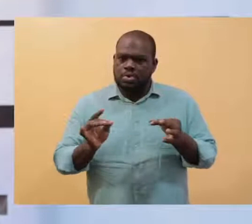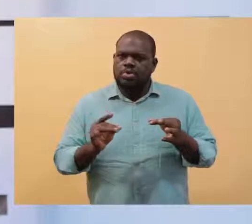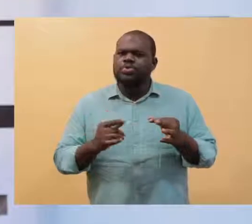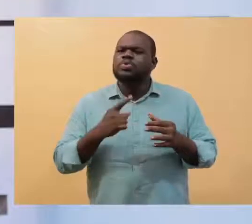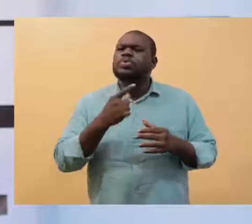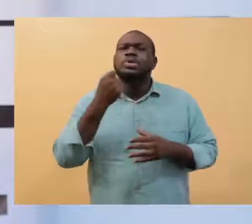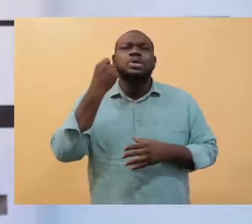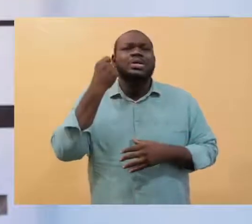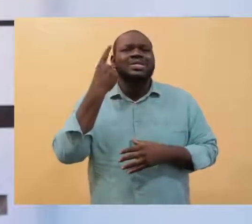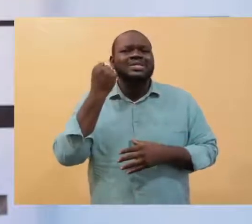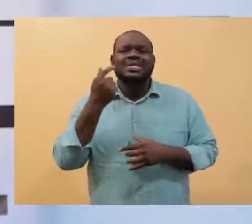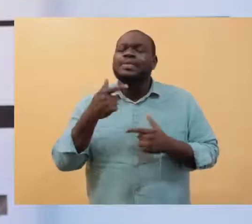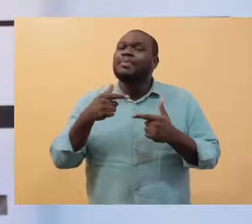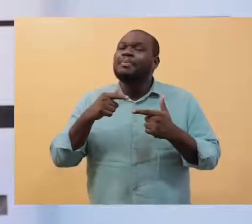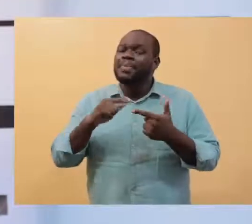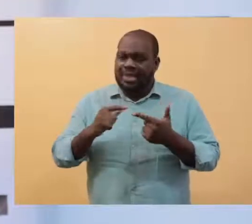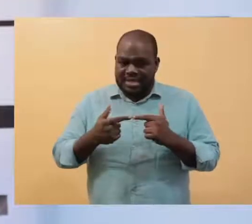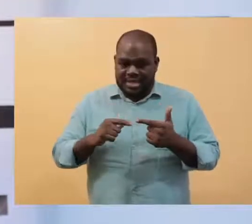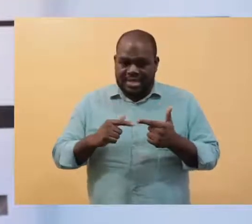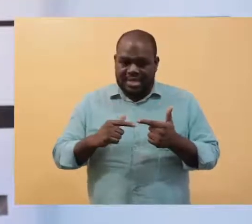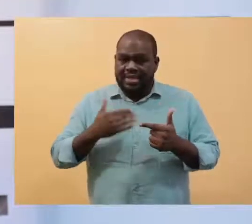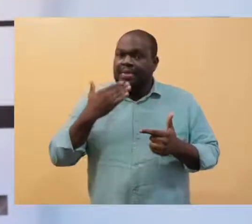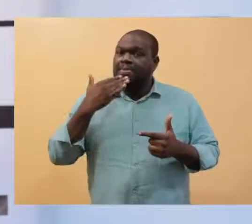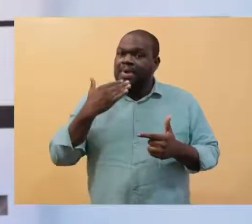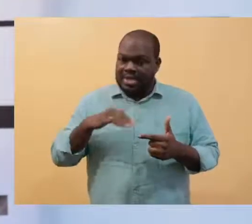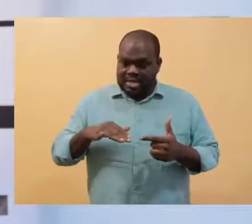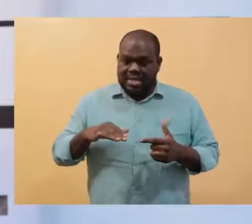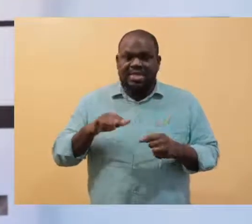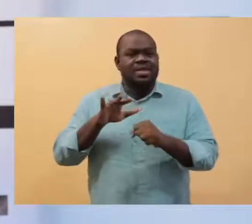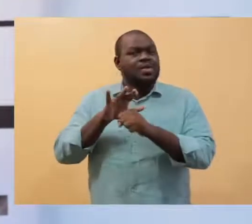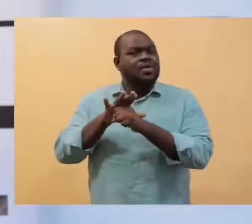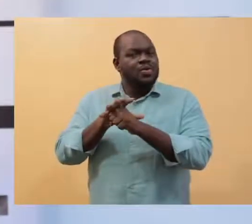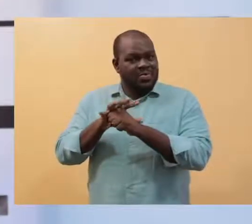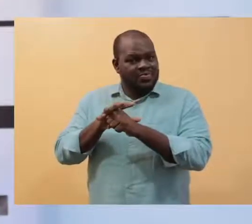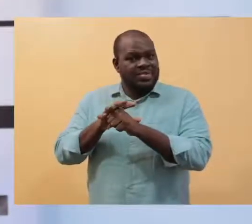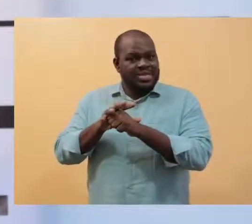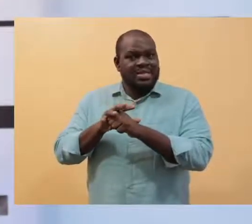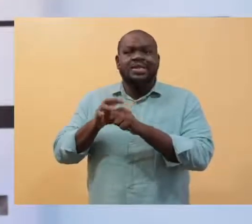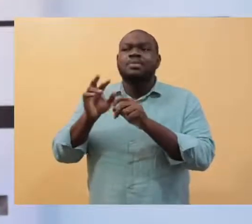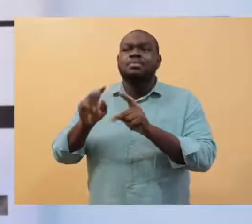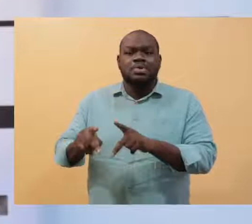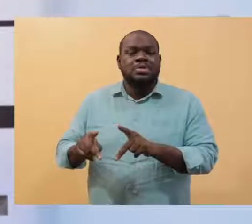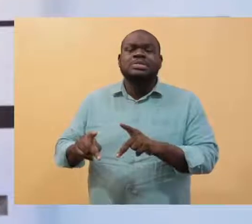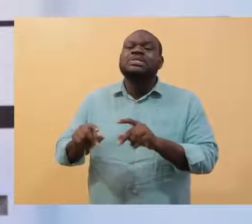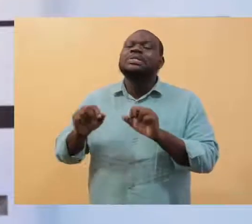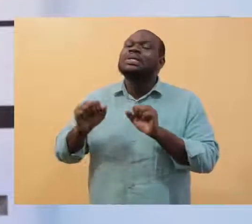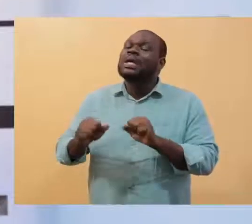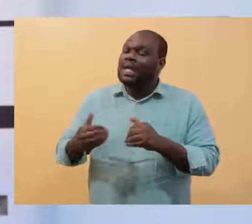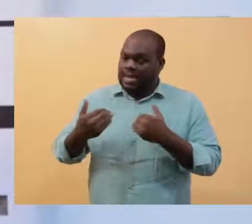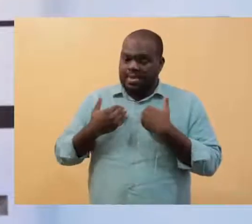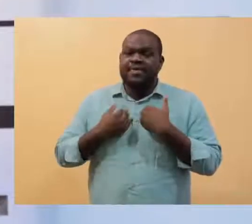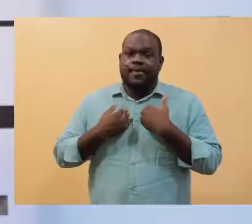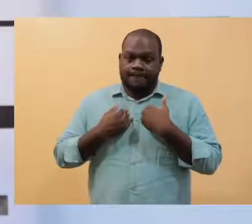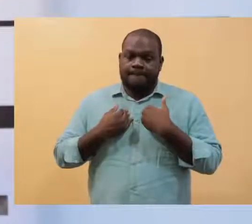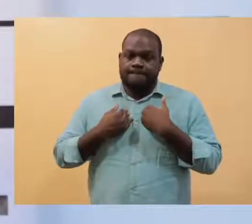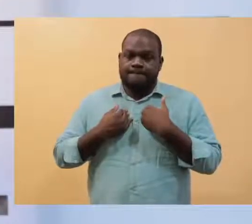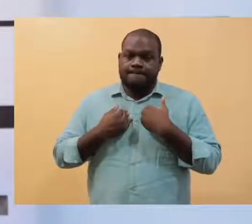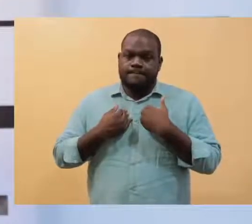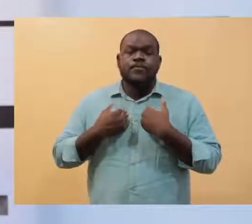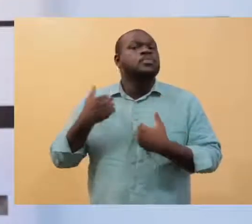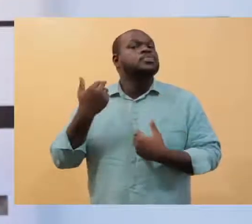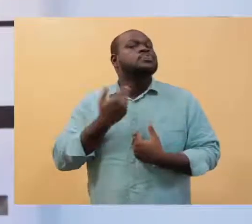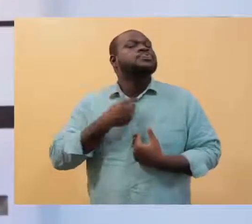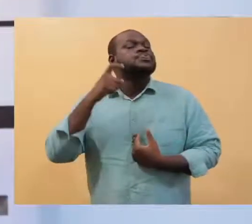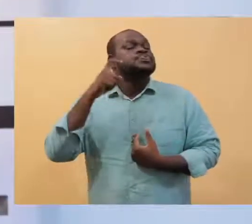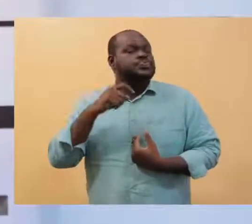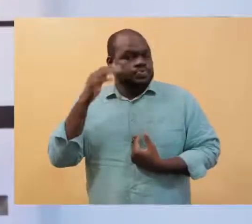the pain and horror that a COVID-19 patient can experience. And we should